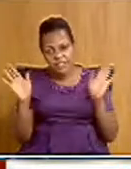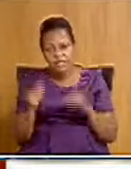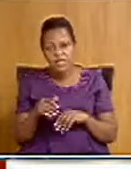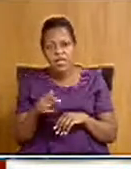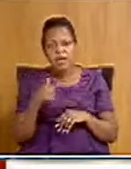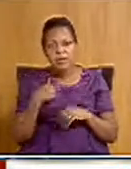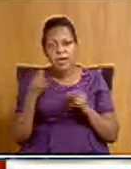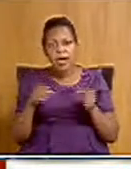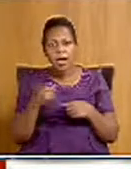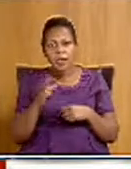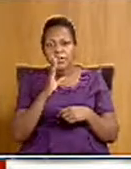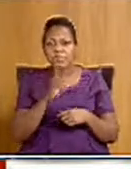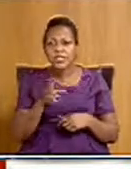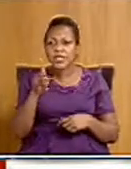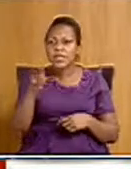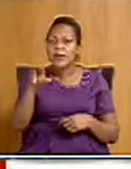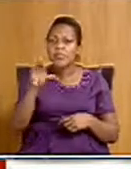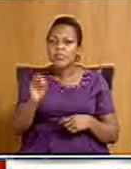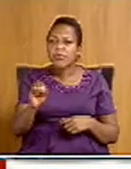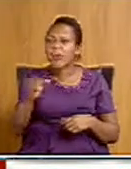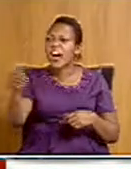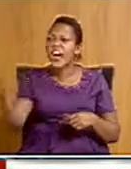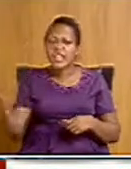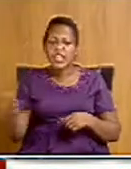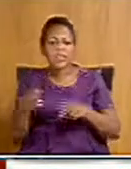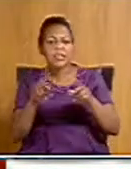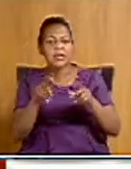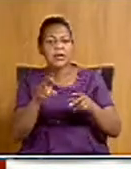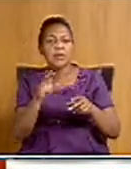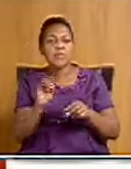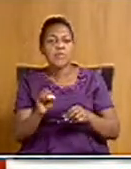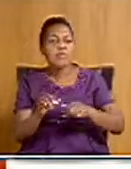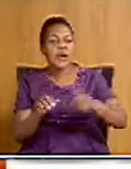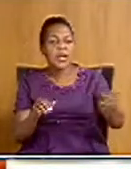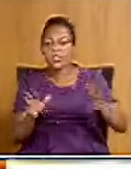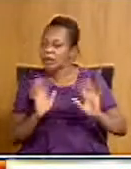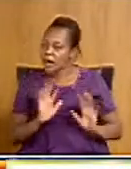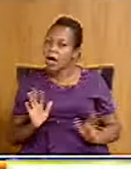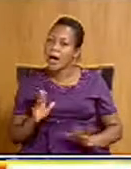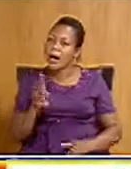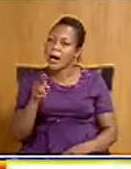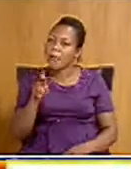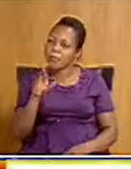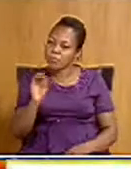I cannot be here to be pro-others, but not for myself.